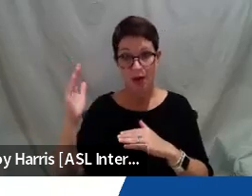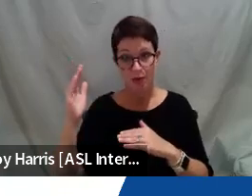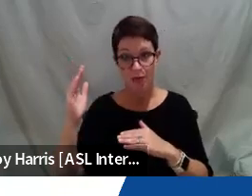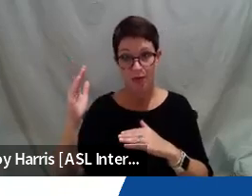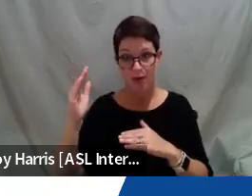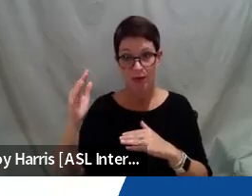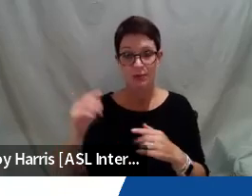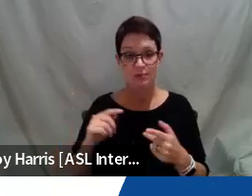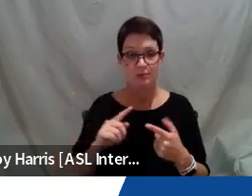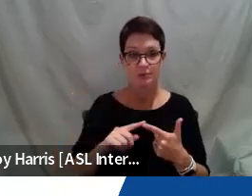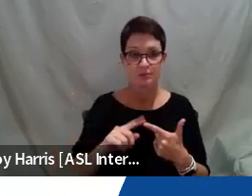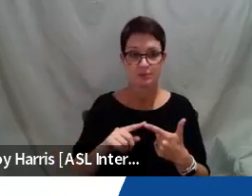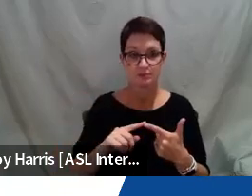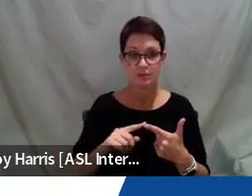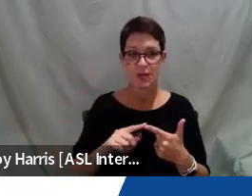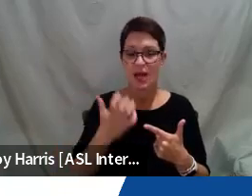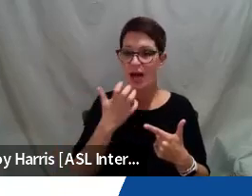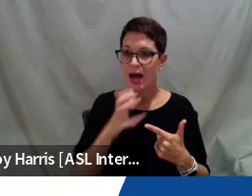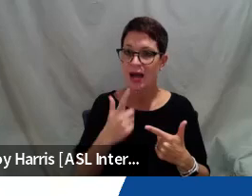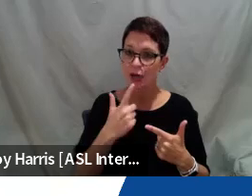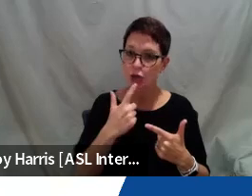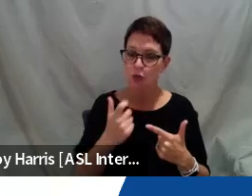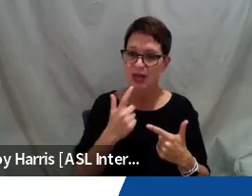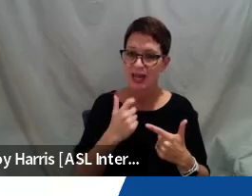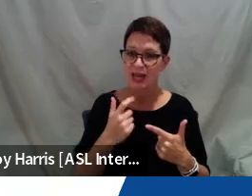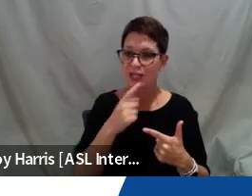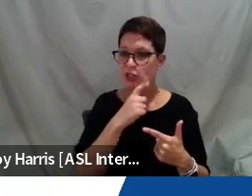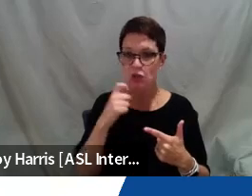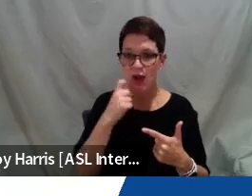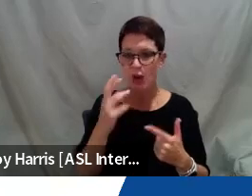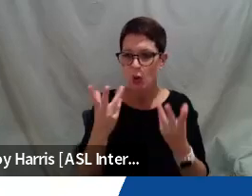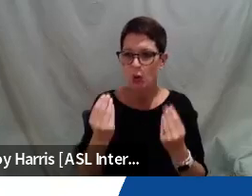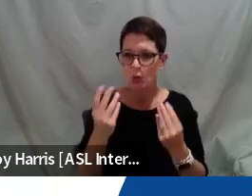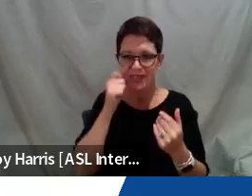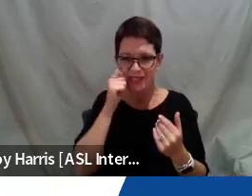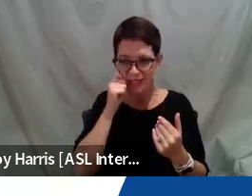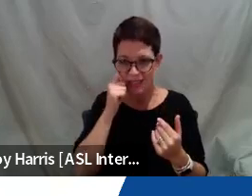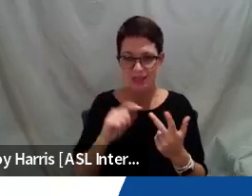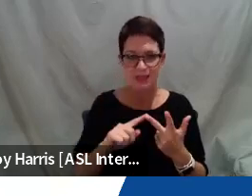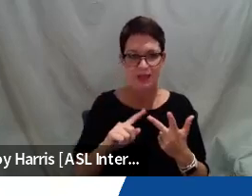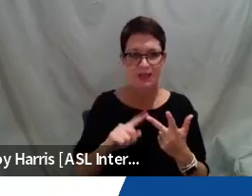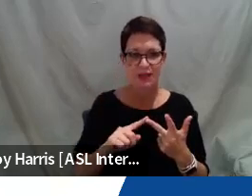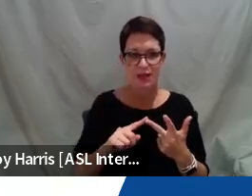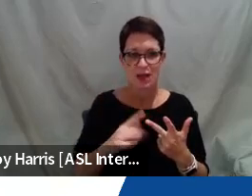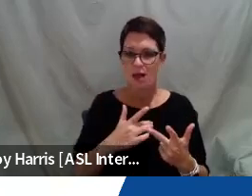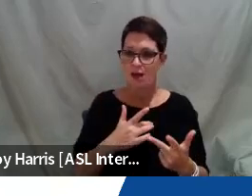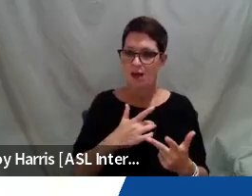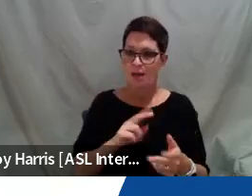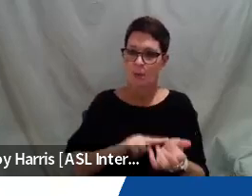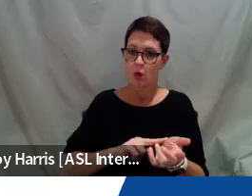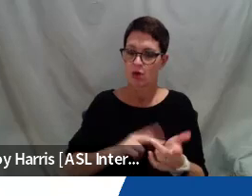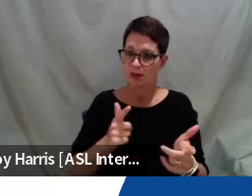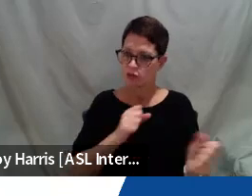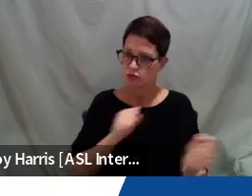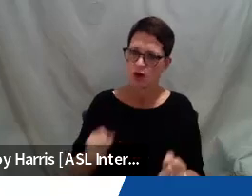or higher, hot, red, dry, or damp skin, fast, strong